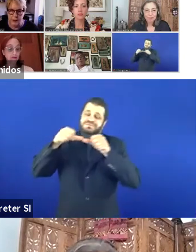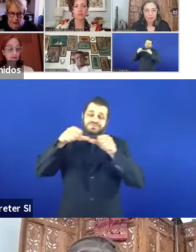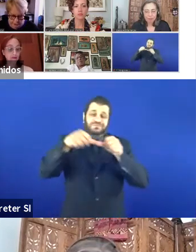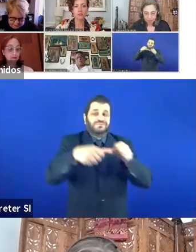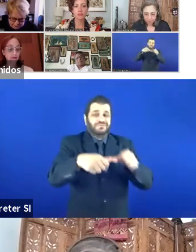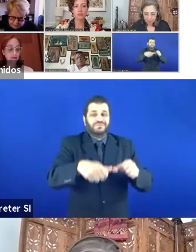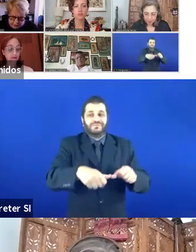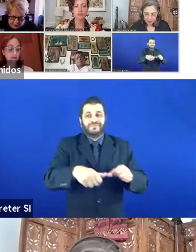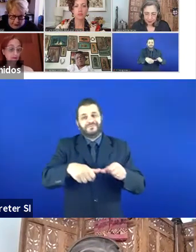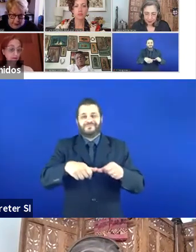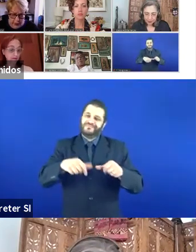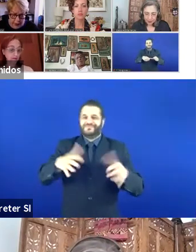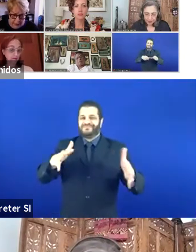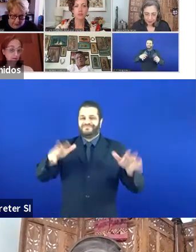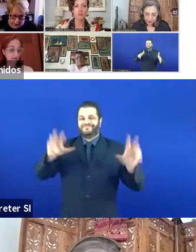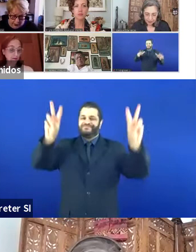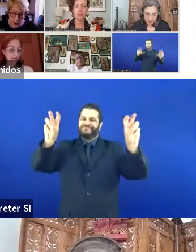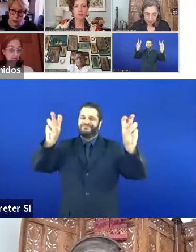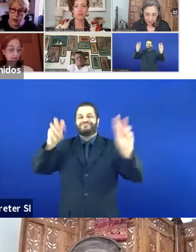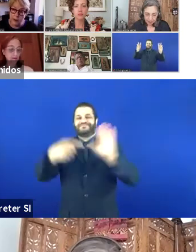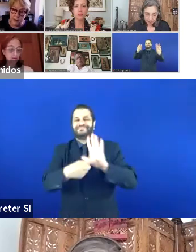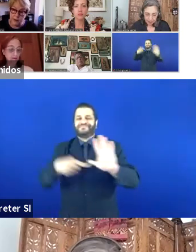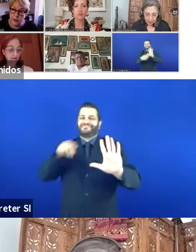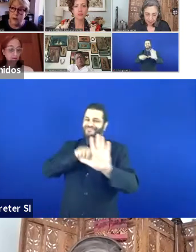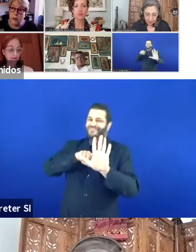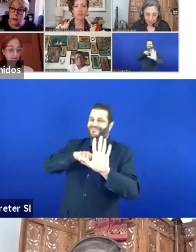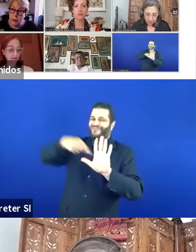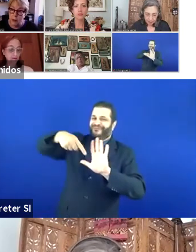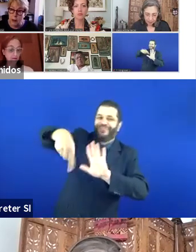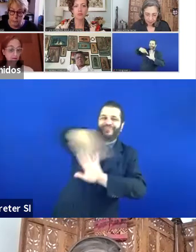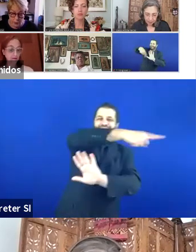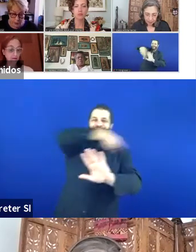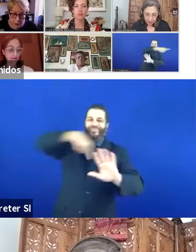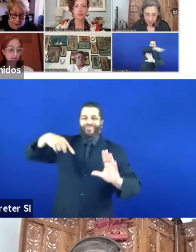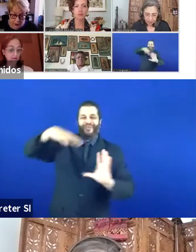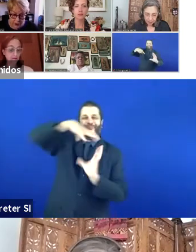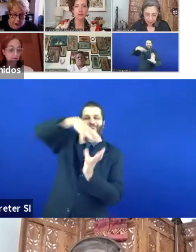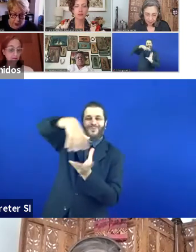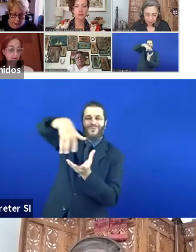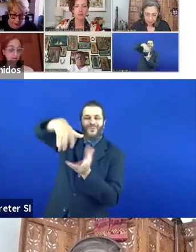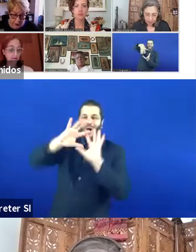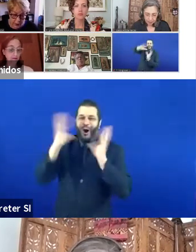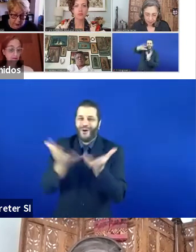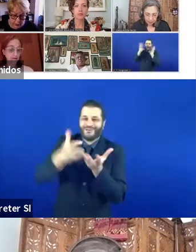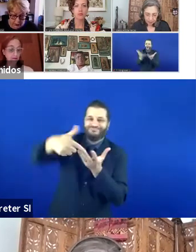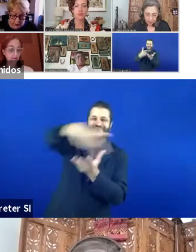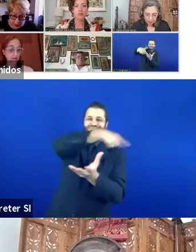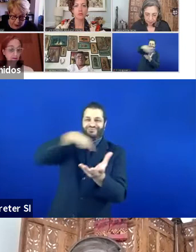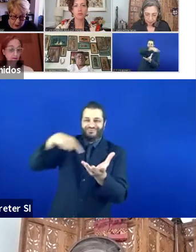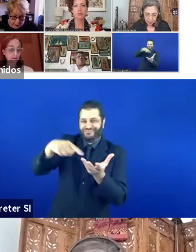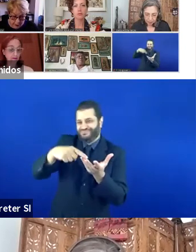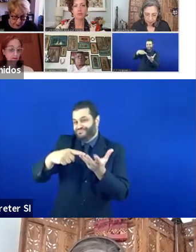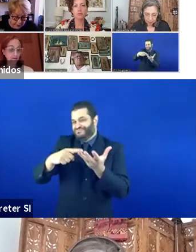COVID. And in the name of that, all kinds of things are sacrificed, particularly women's